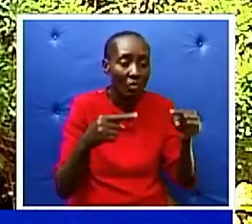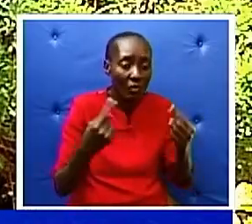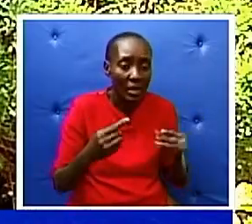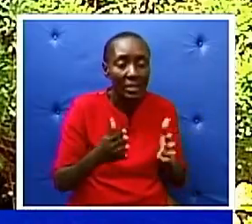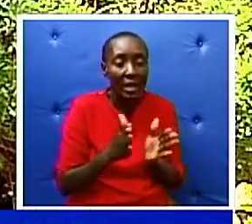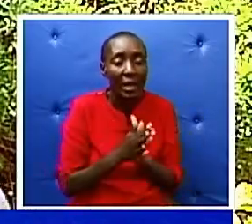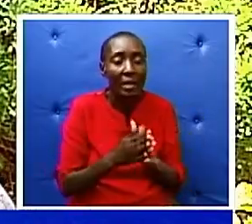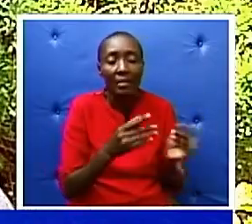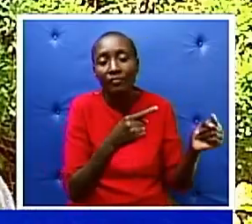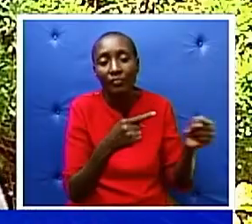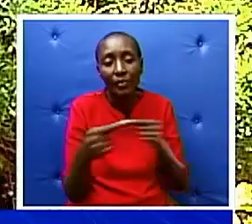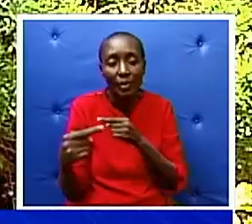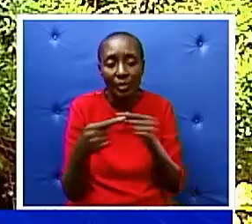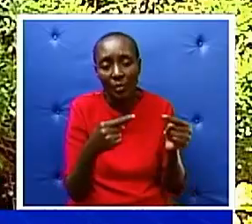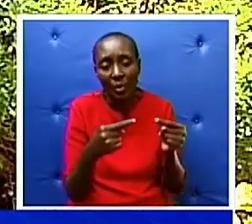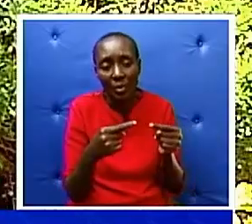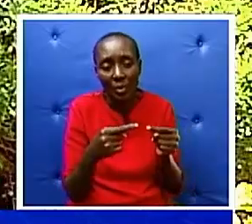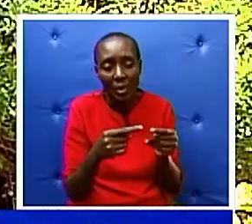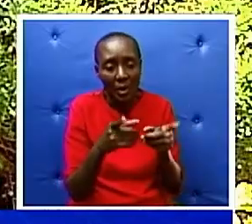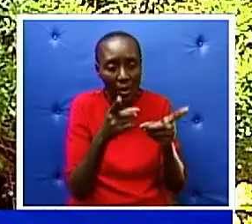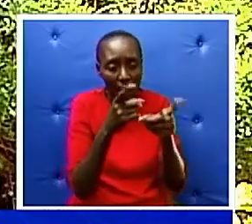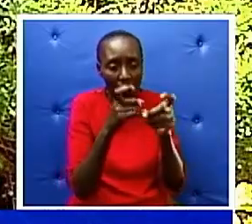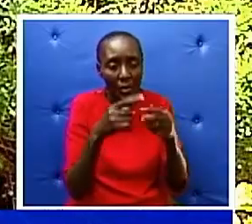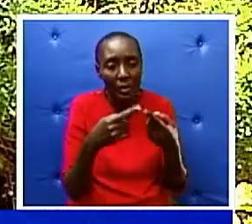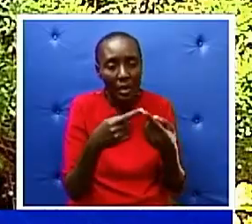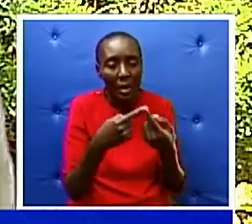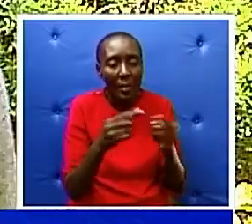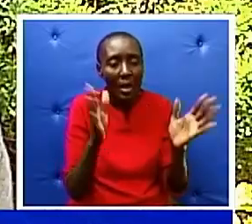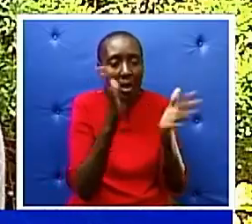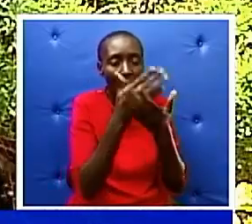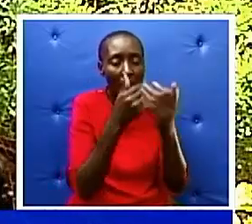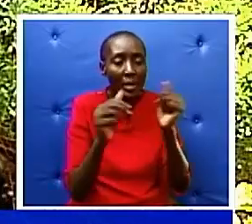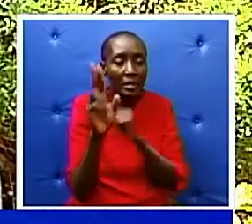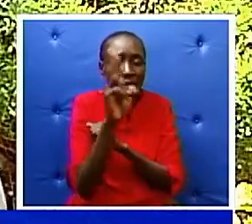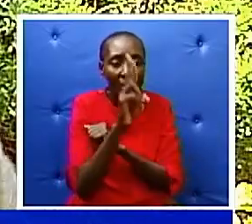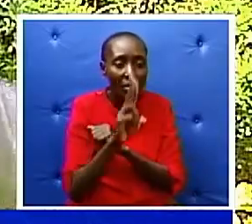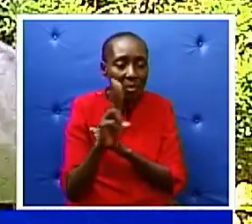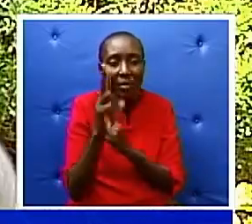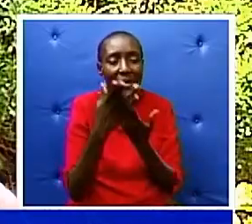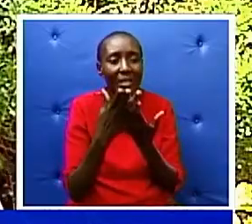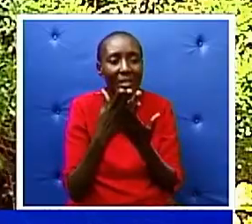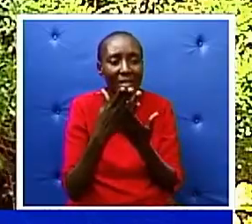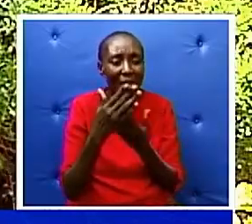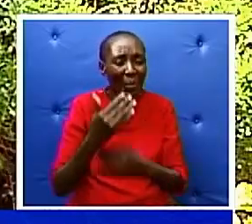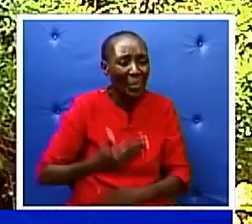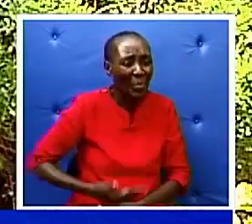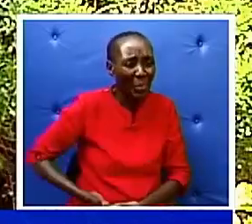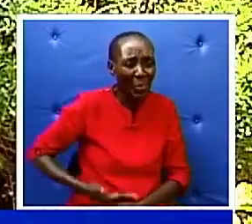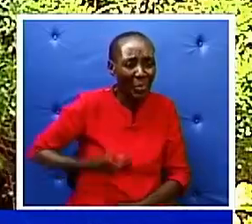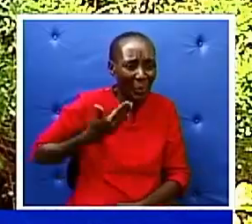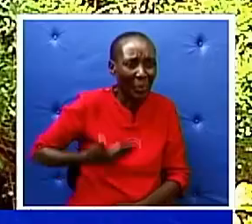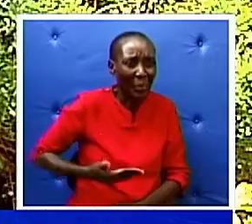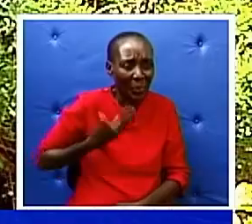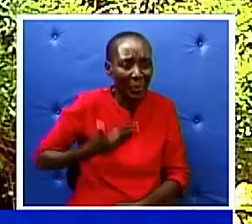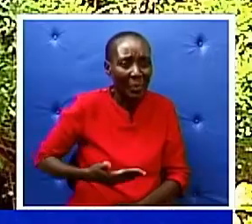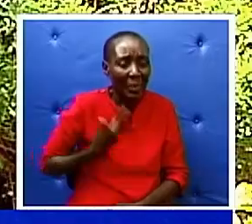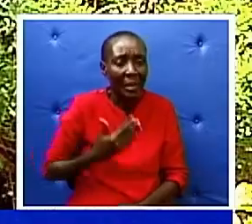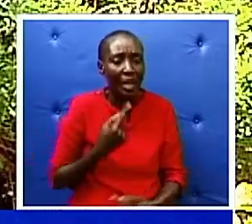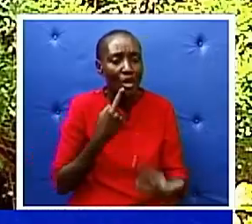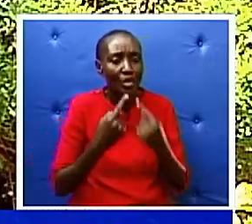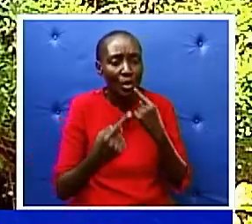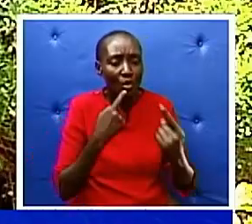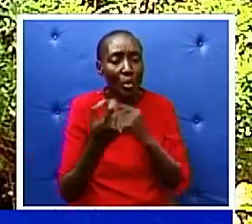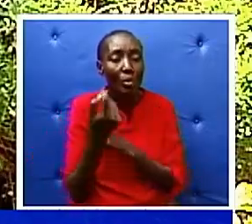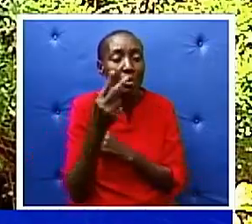the president, for Uhuru Kenyatta, he just got mad, ranted on TV, and agreed to go back for a repeat election,